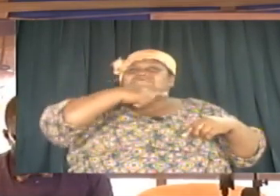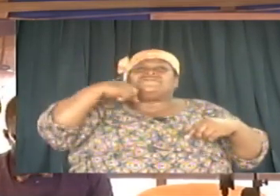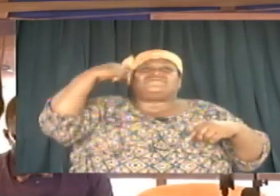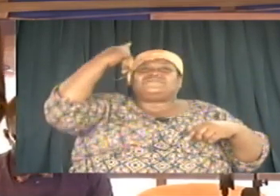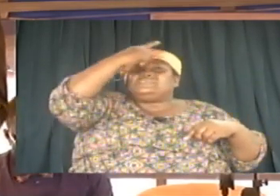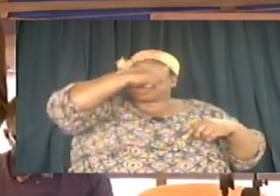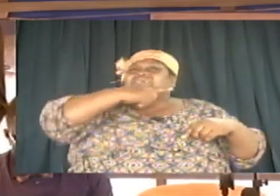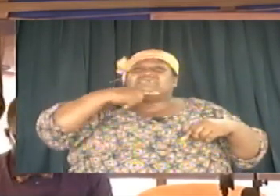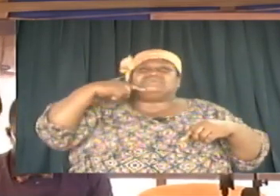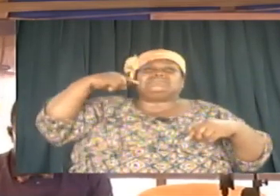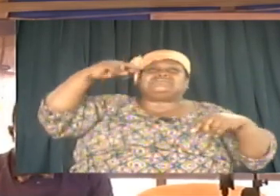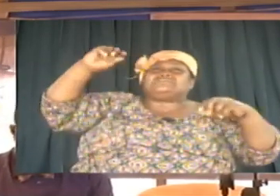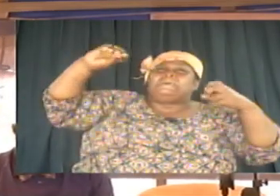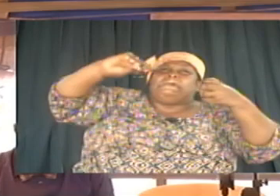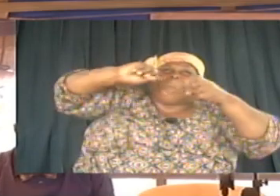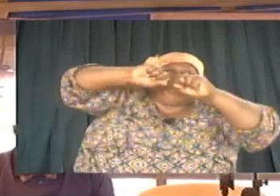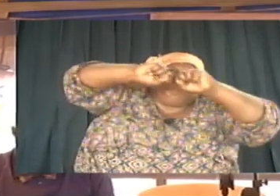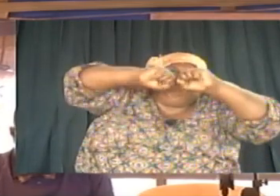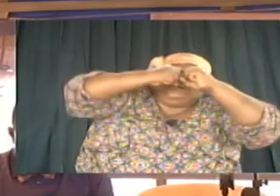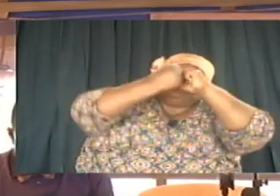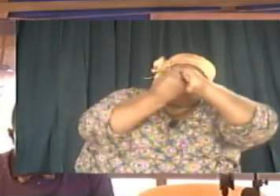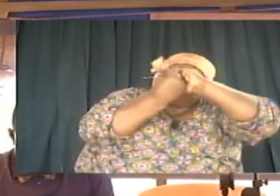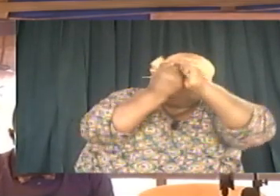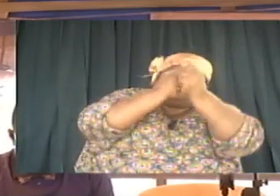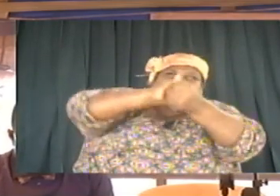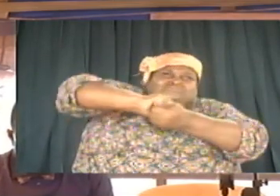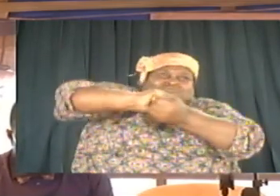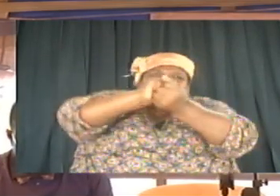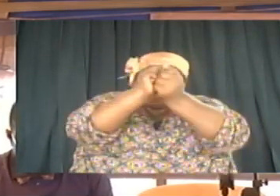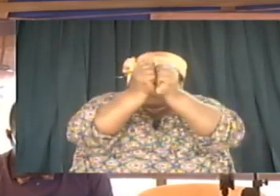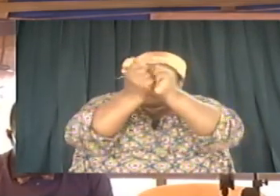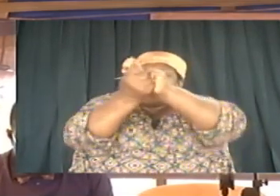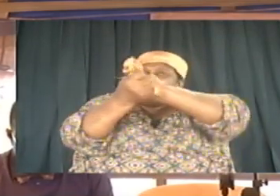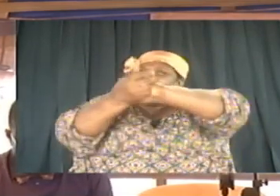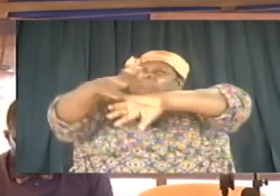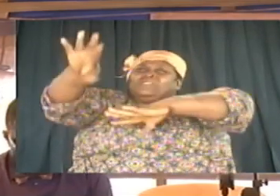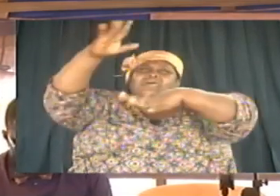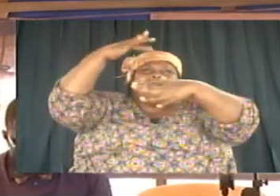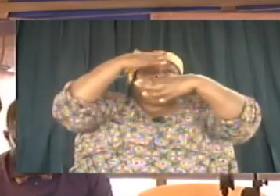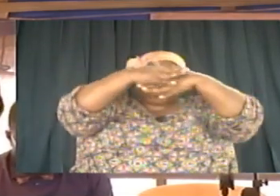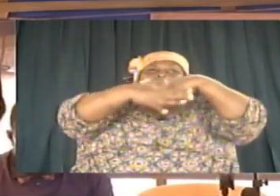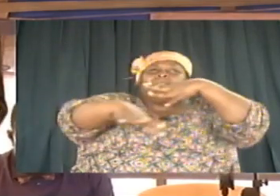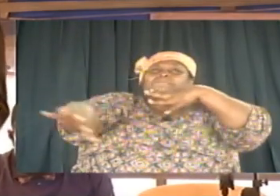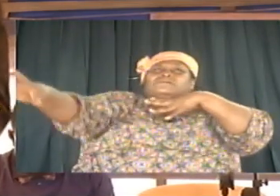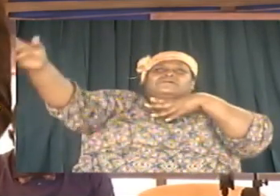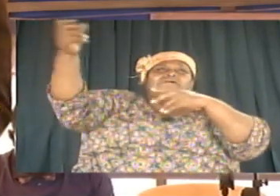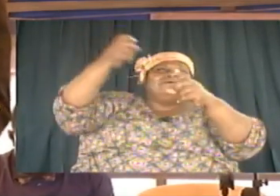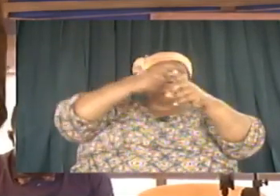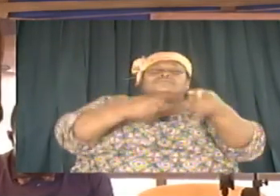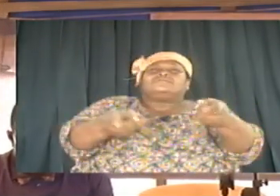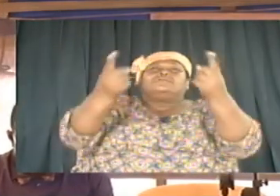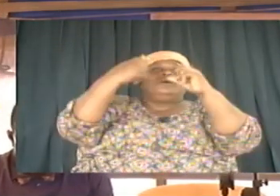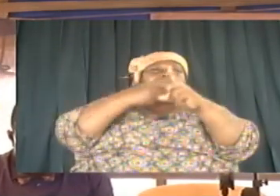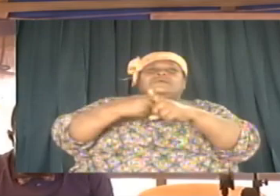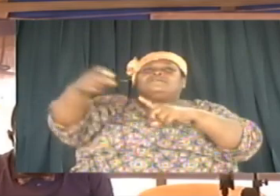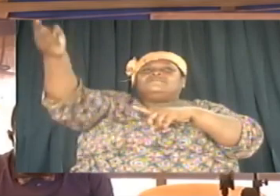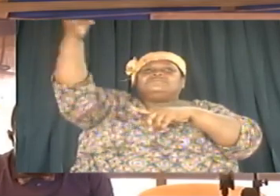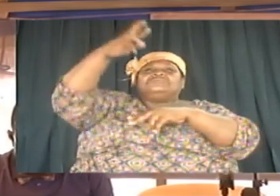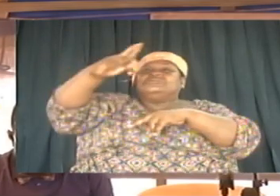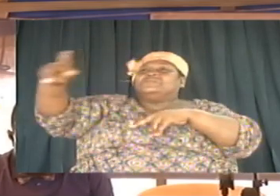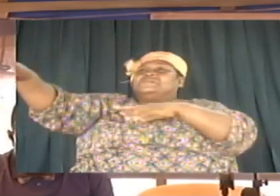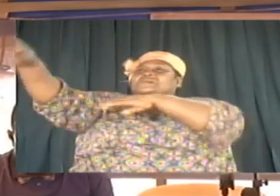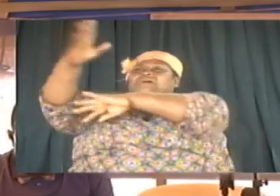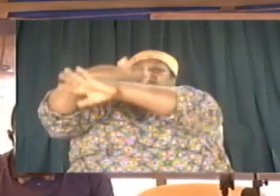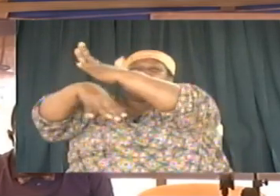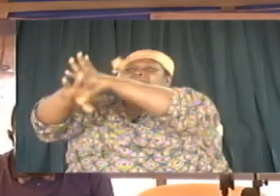disfigured. Blood oozing from his left hand, blood oozing from his right hand, blood